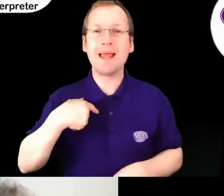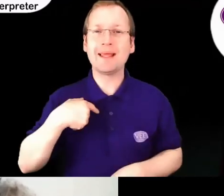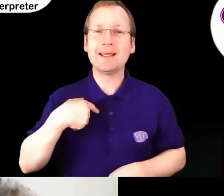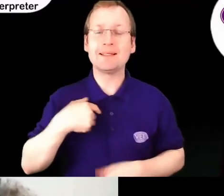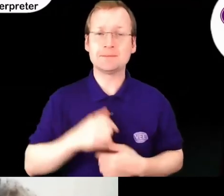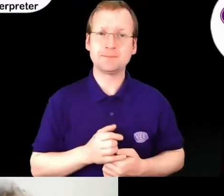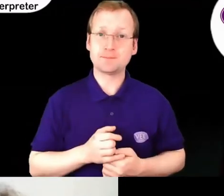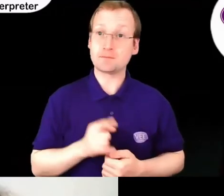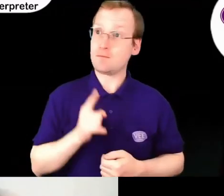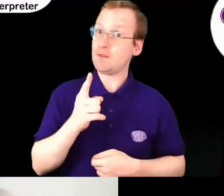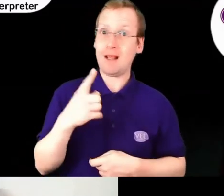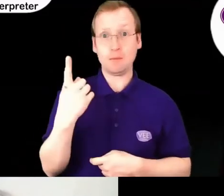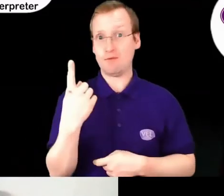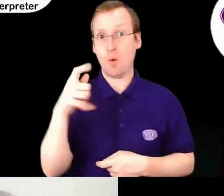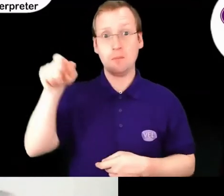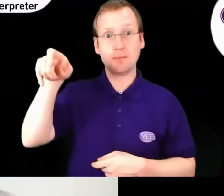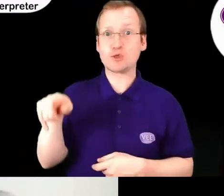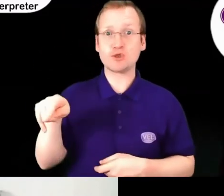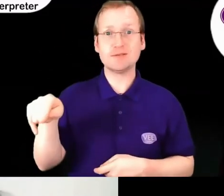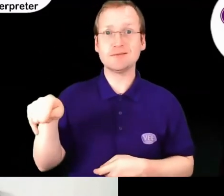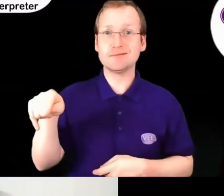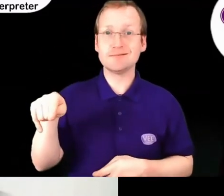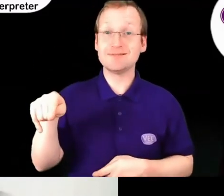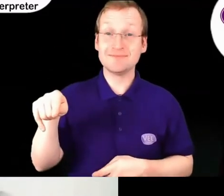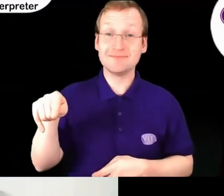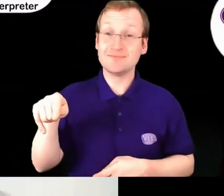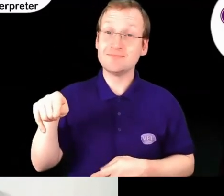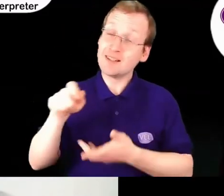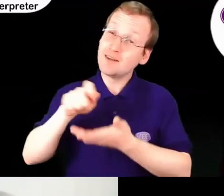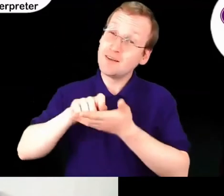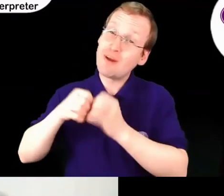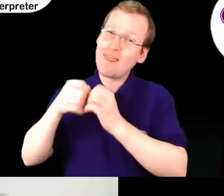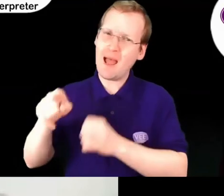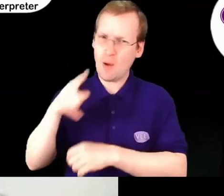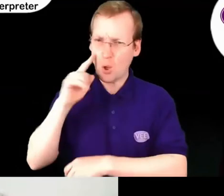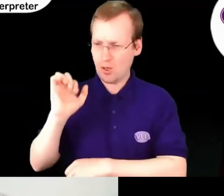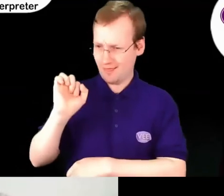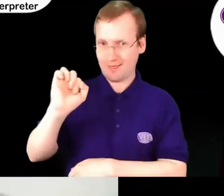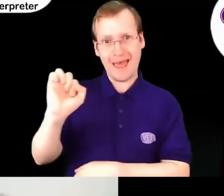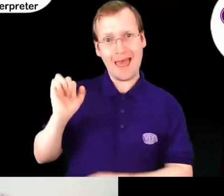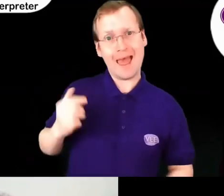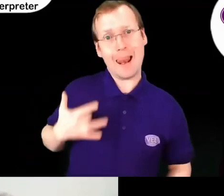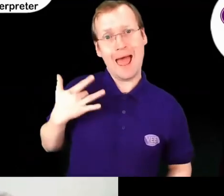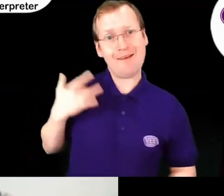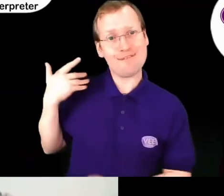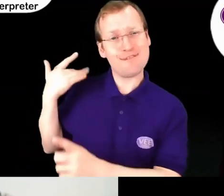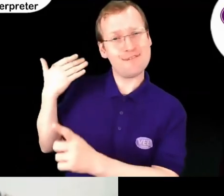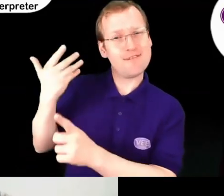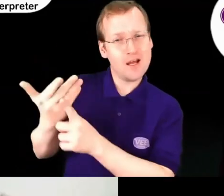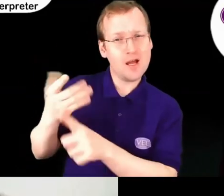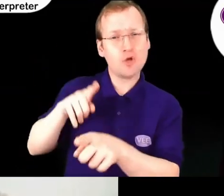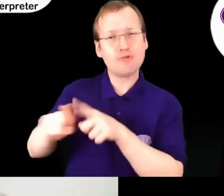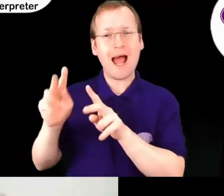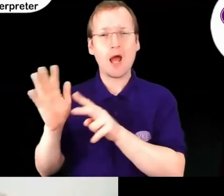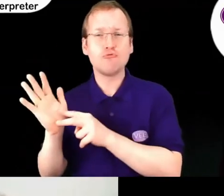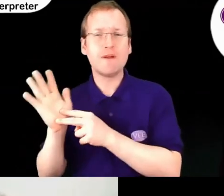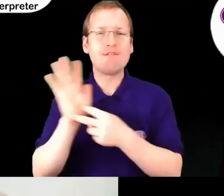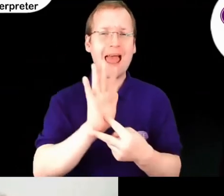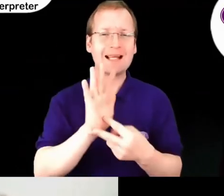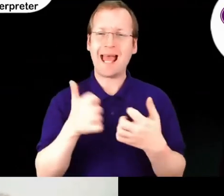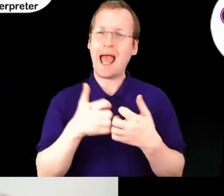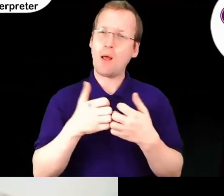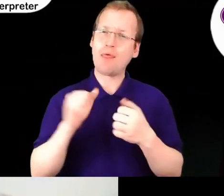for a particular individual. And you know, we would look at the person's life and try to reflect how they had grown